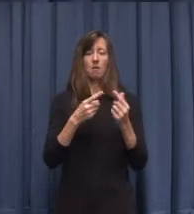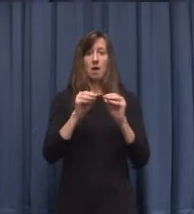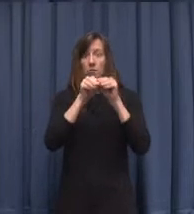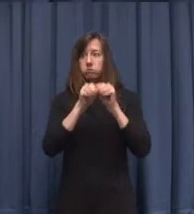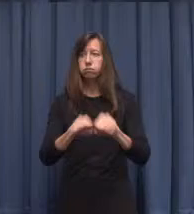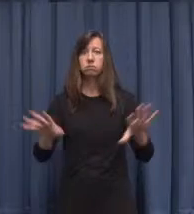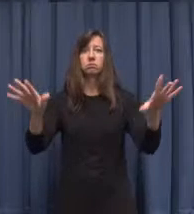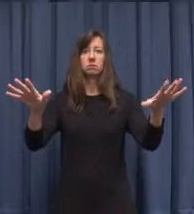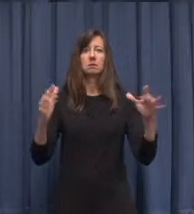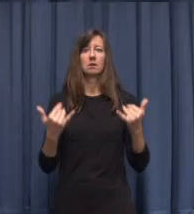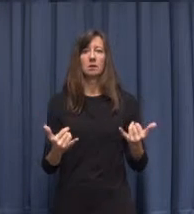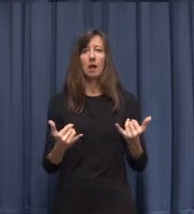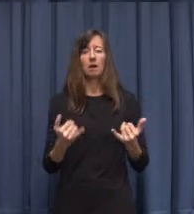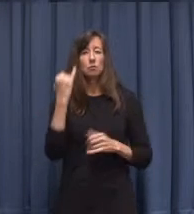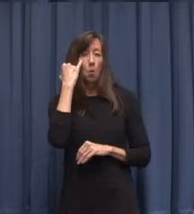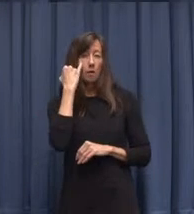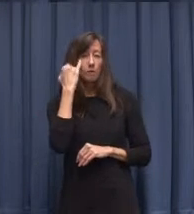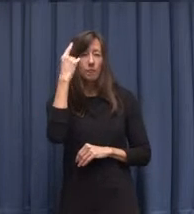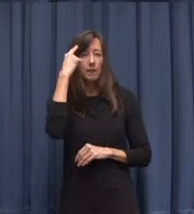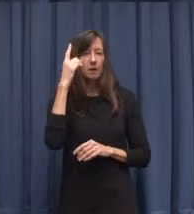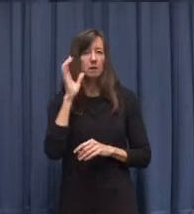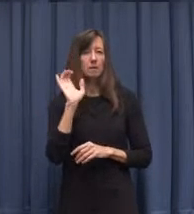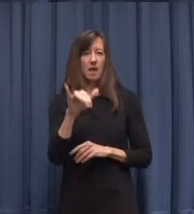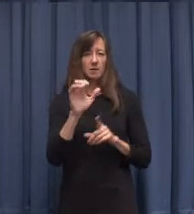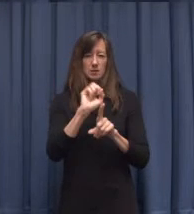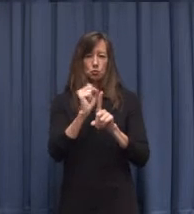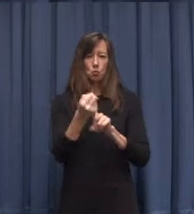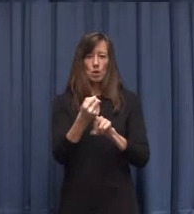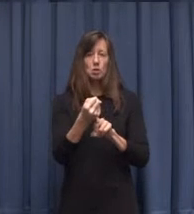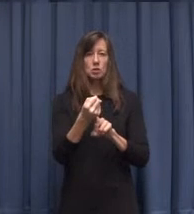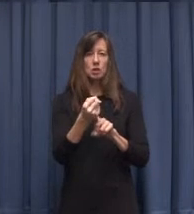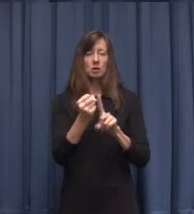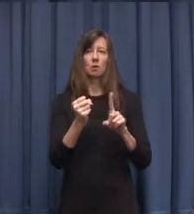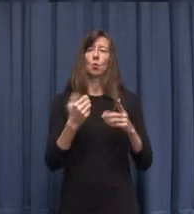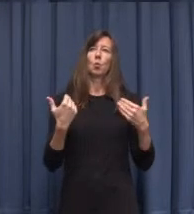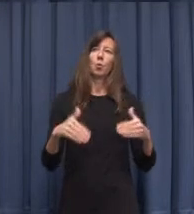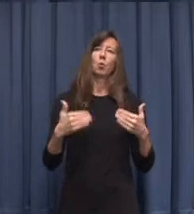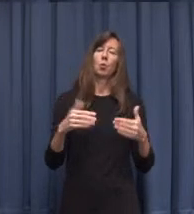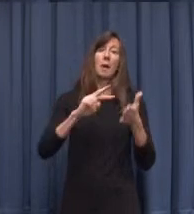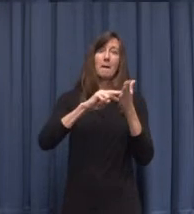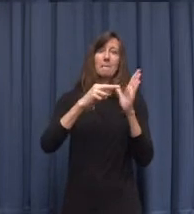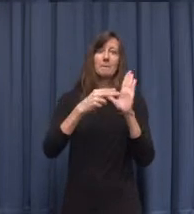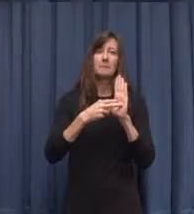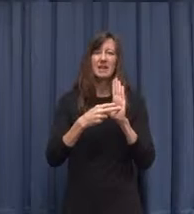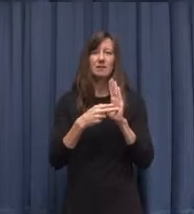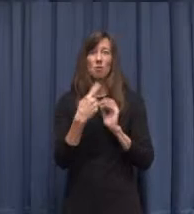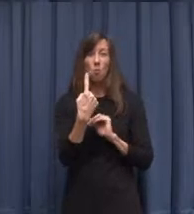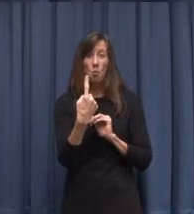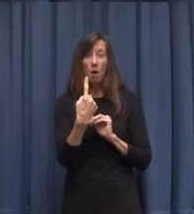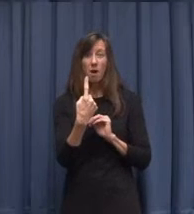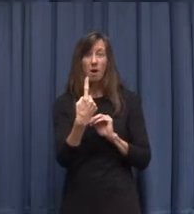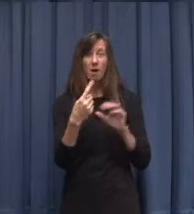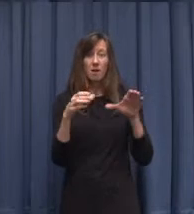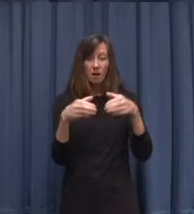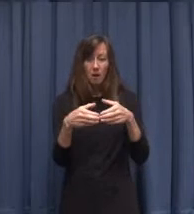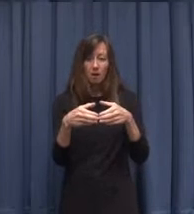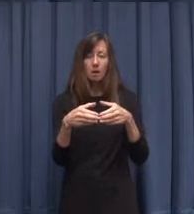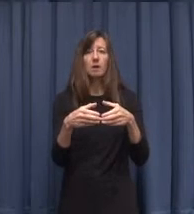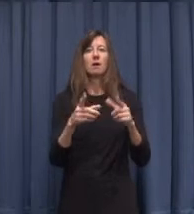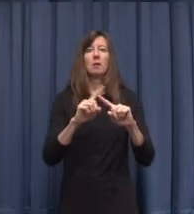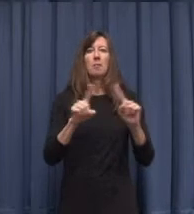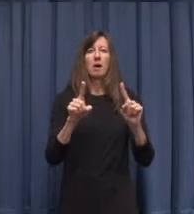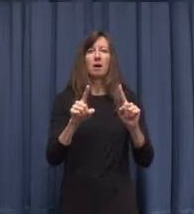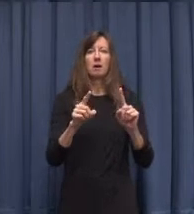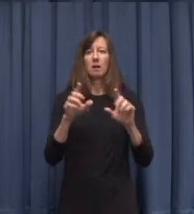multiplied across the county on any given day, it's very easy to see how those small decisions by a few folks